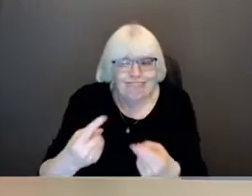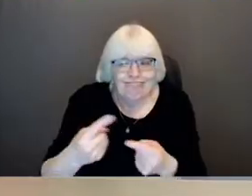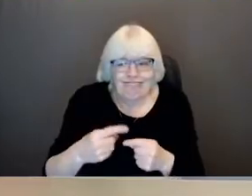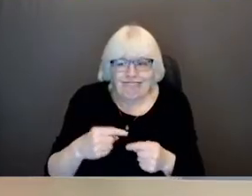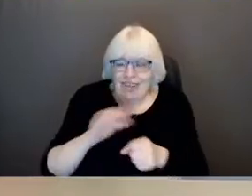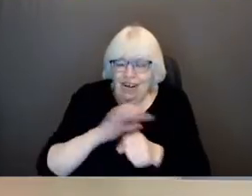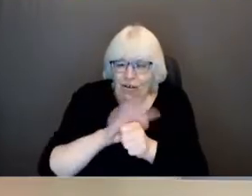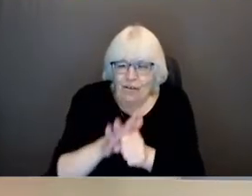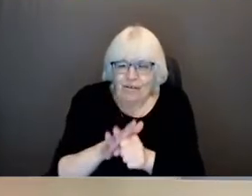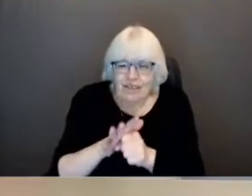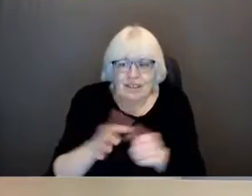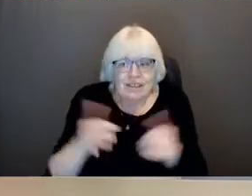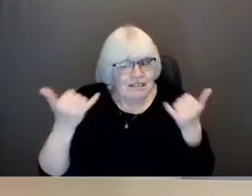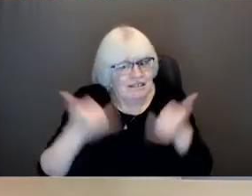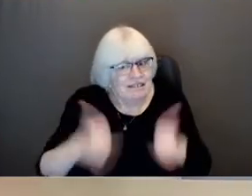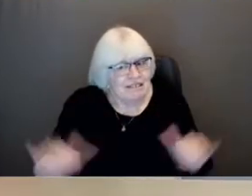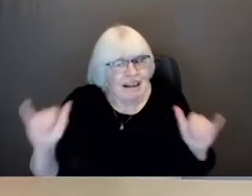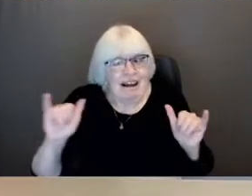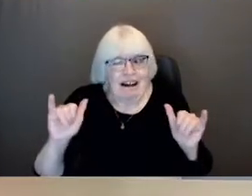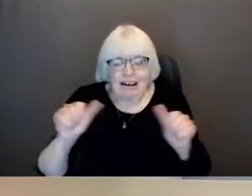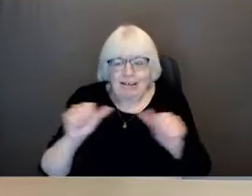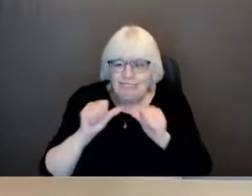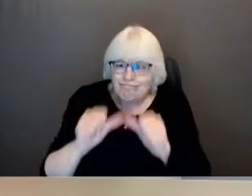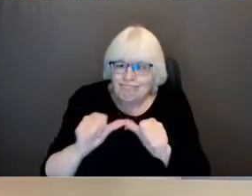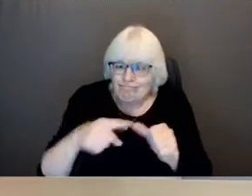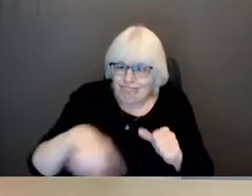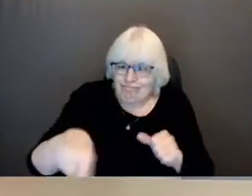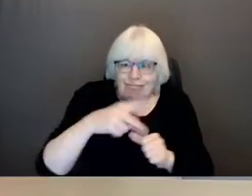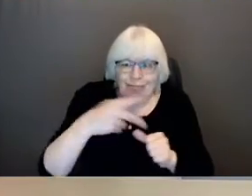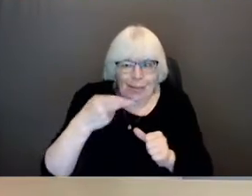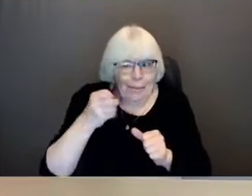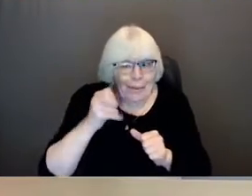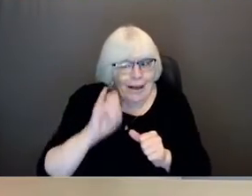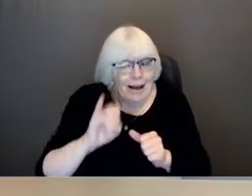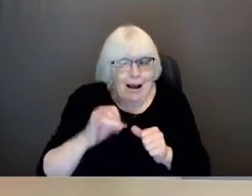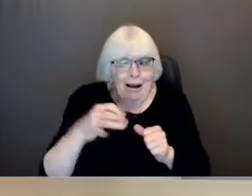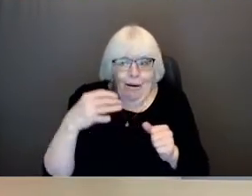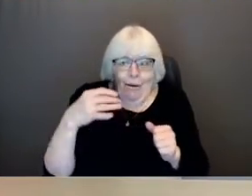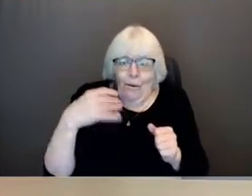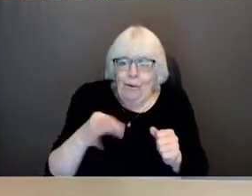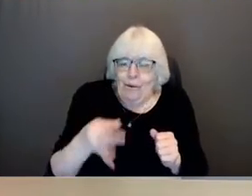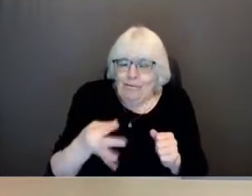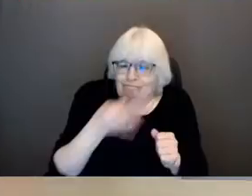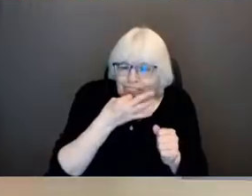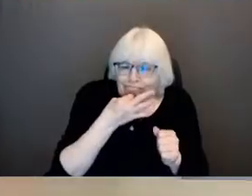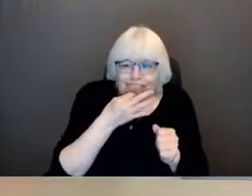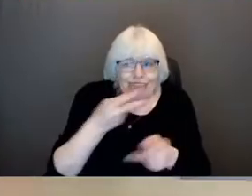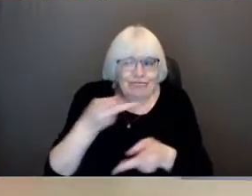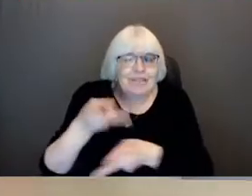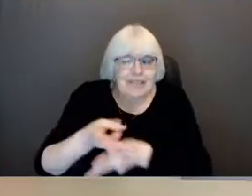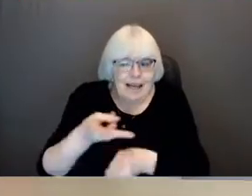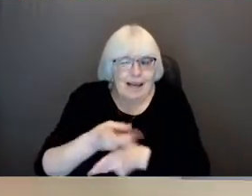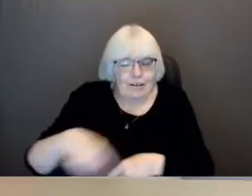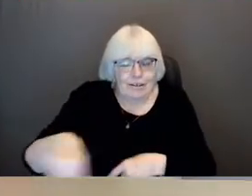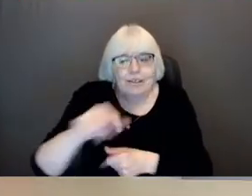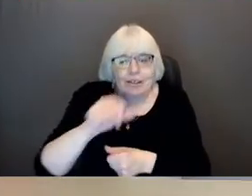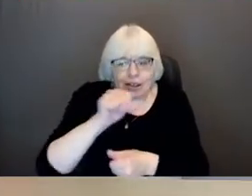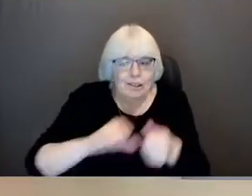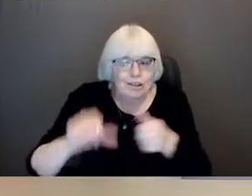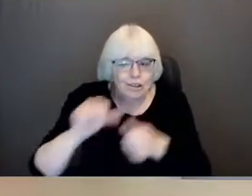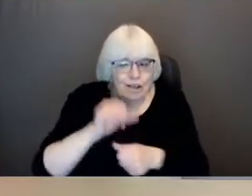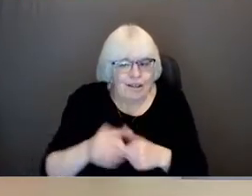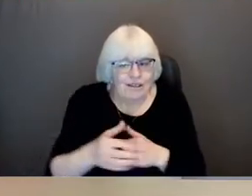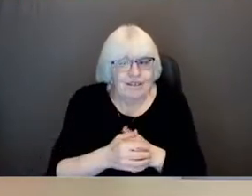And I think even having, based on the science around